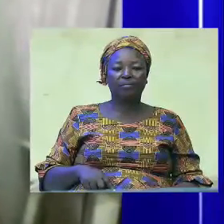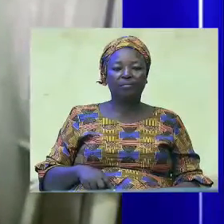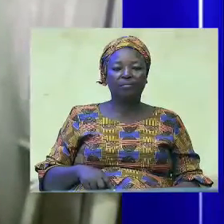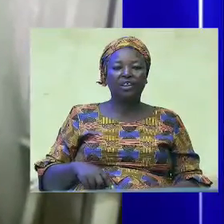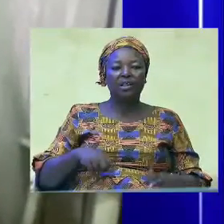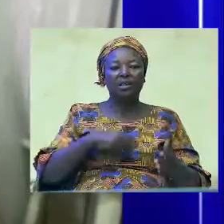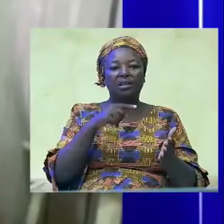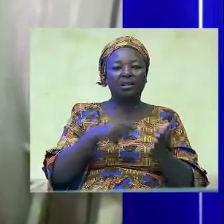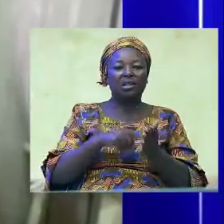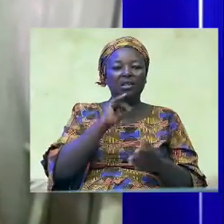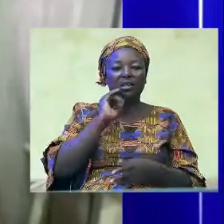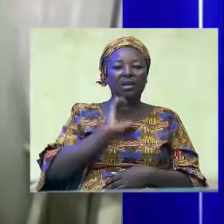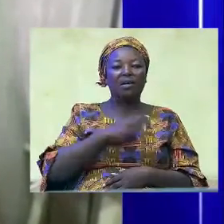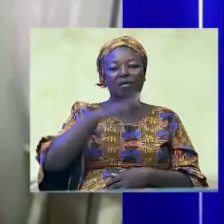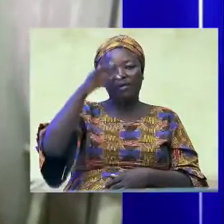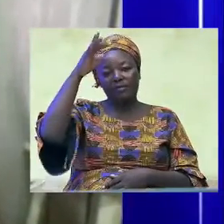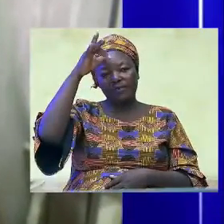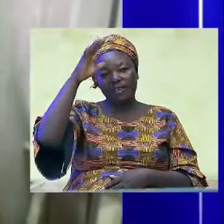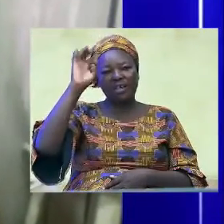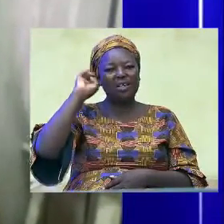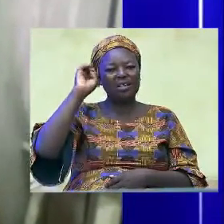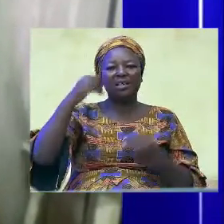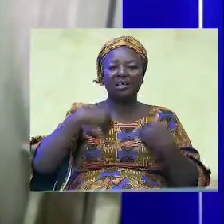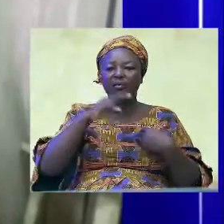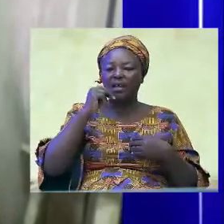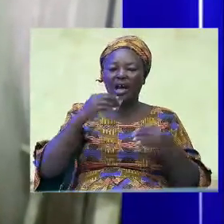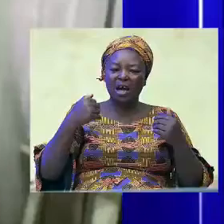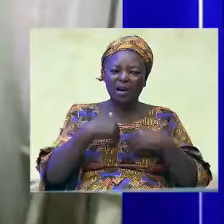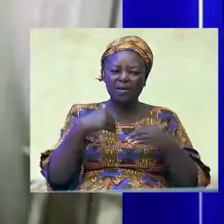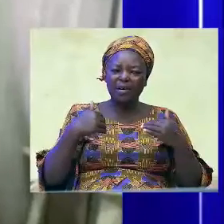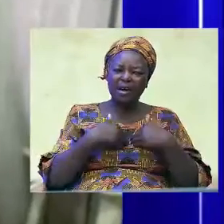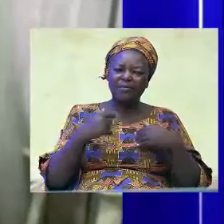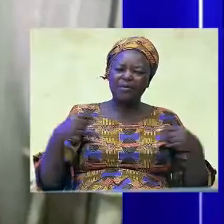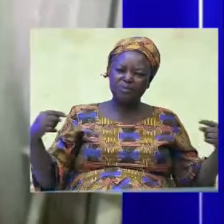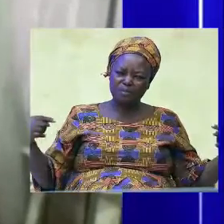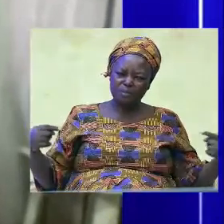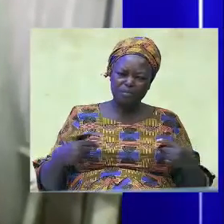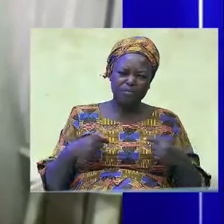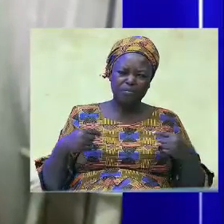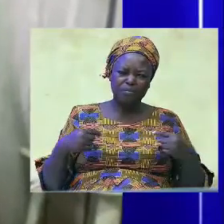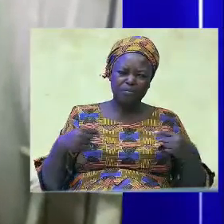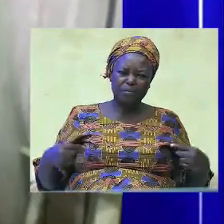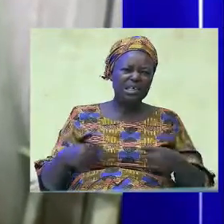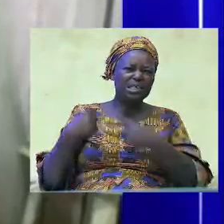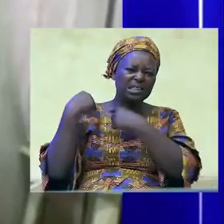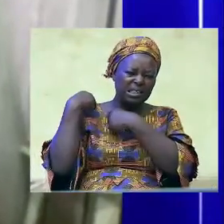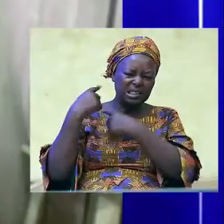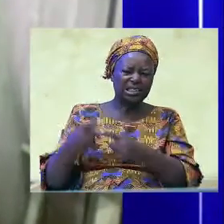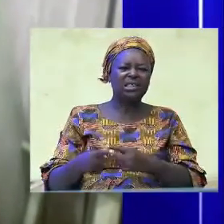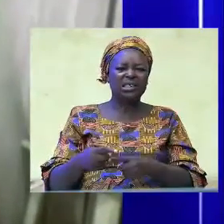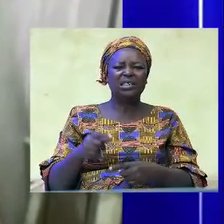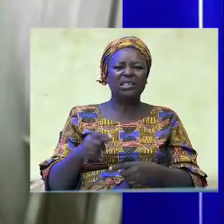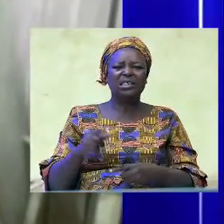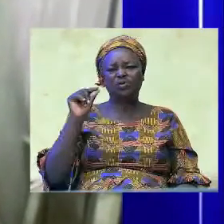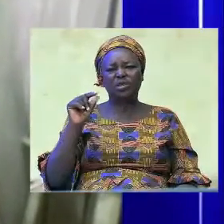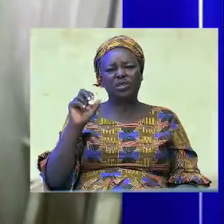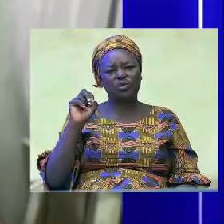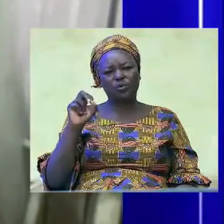right here in the Bonny region. We can see our father here. He's been going through sharp pains since the